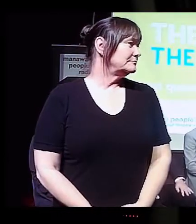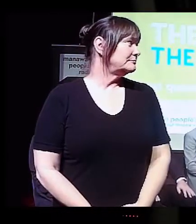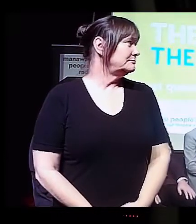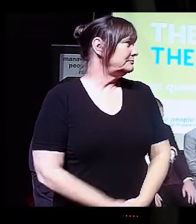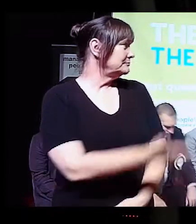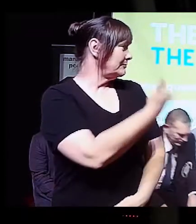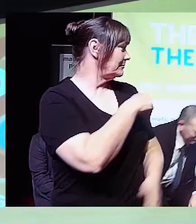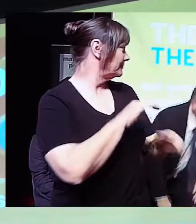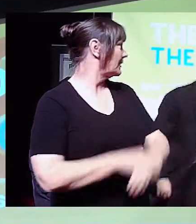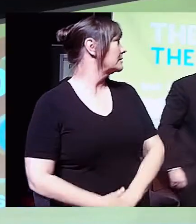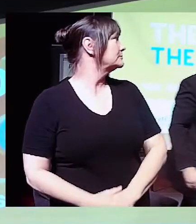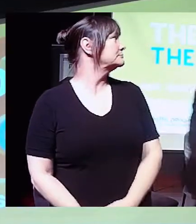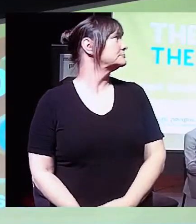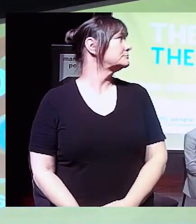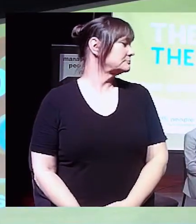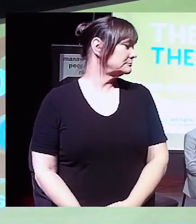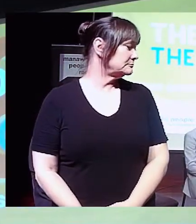Anthony Williams.